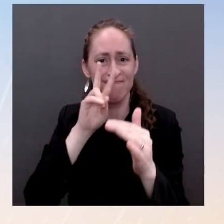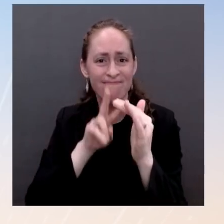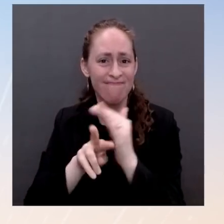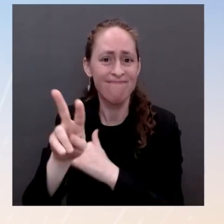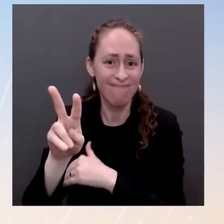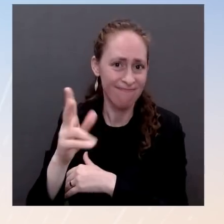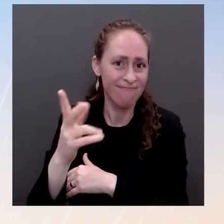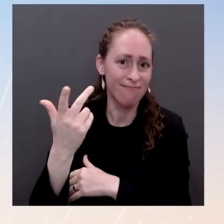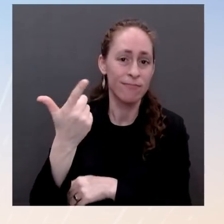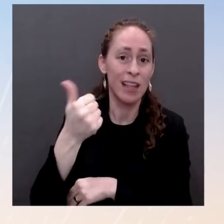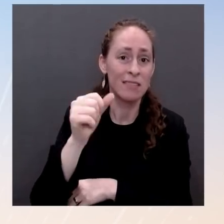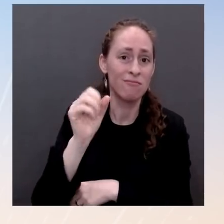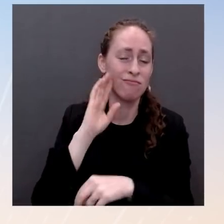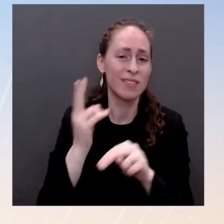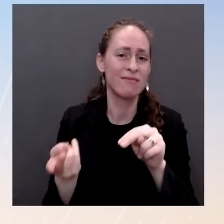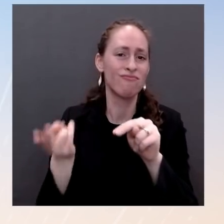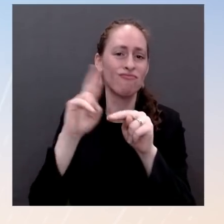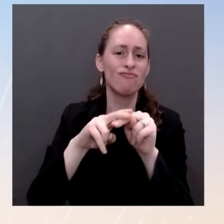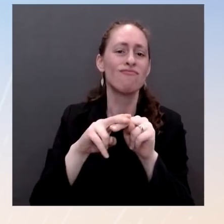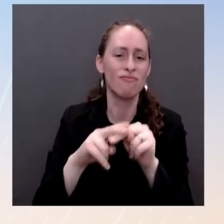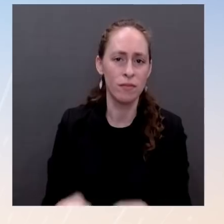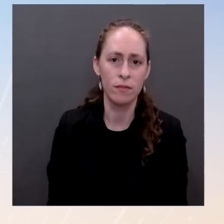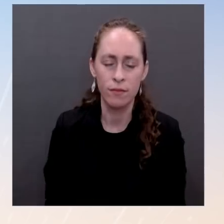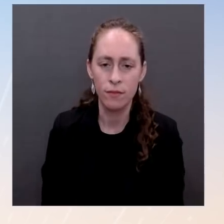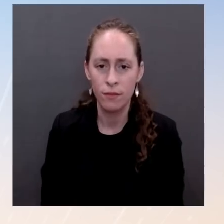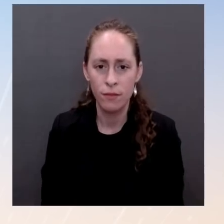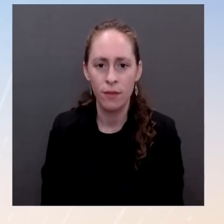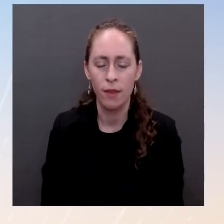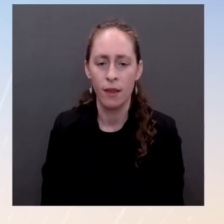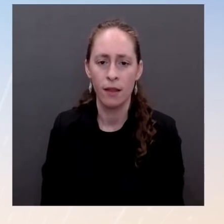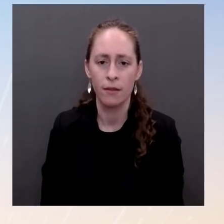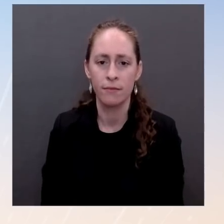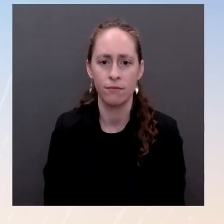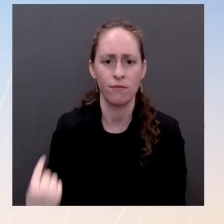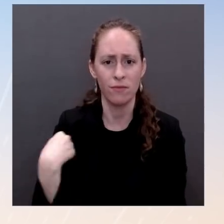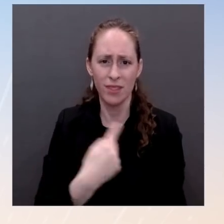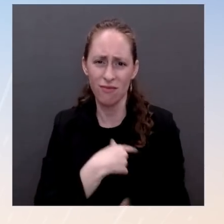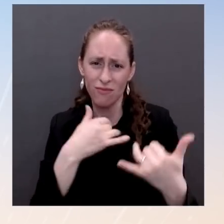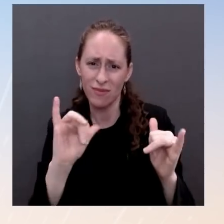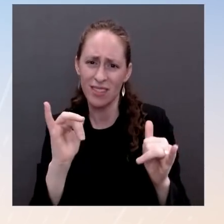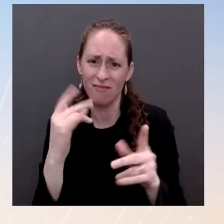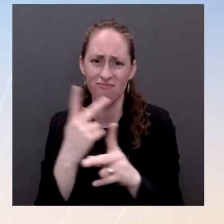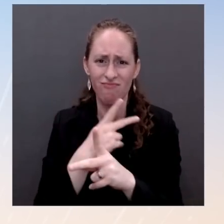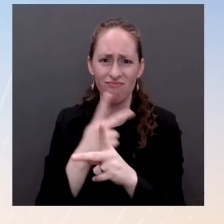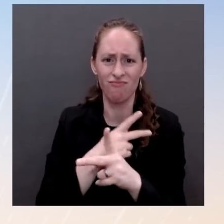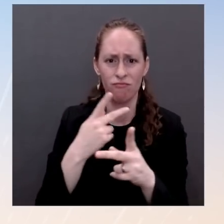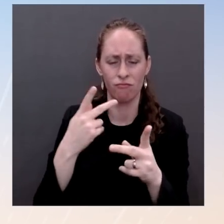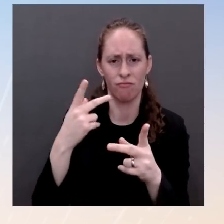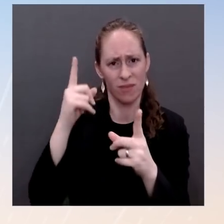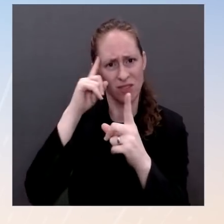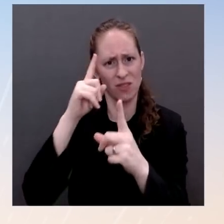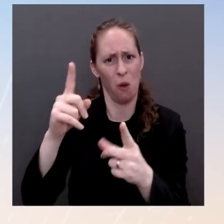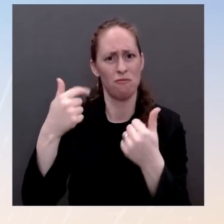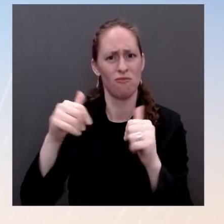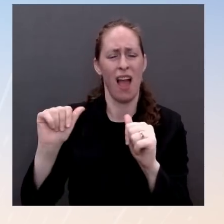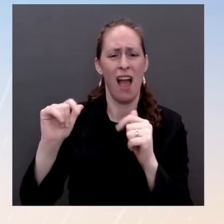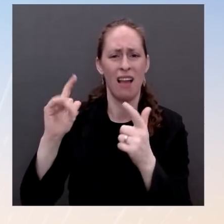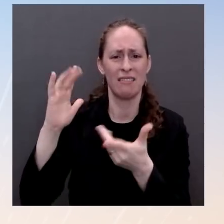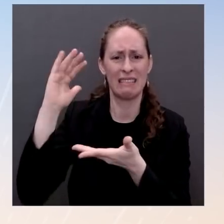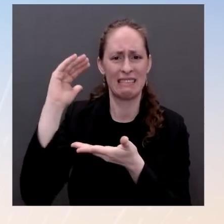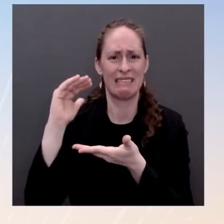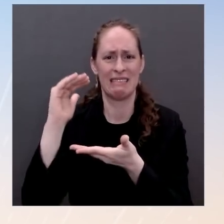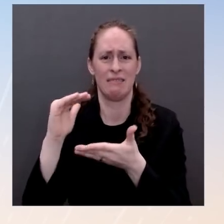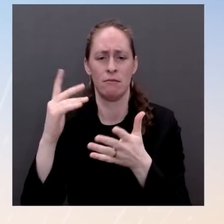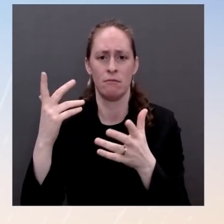while we are taking active steps to alleviate the pressure on our own energy markets, and every option is on the table to offset rising prices, as you saw the